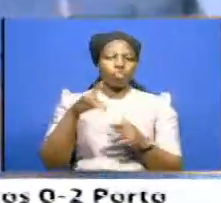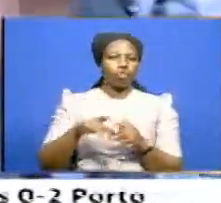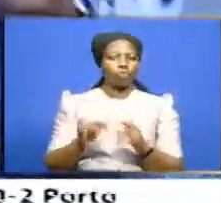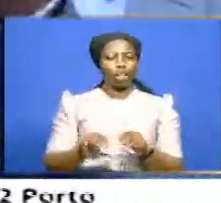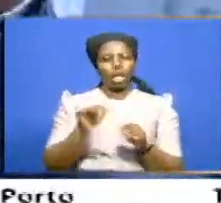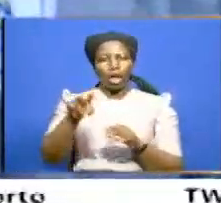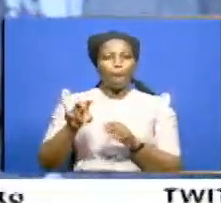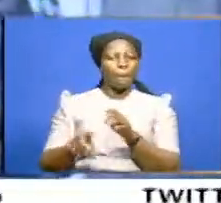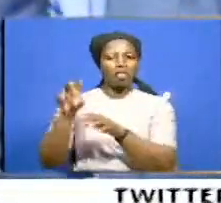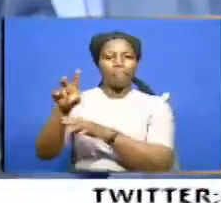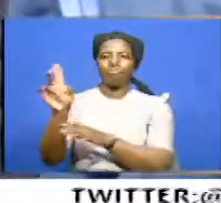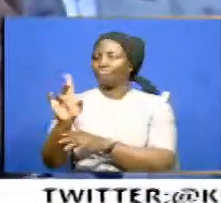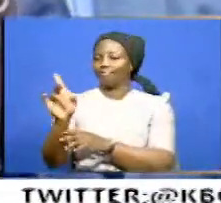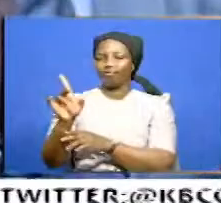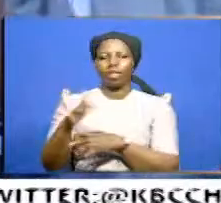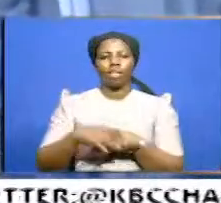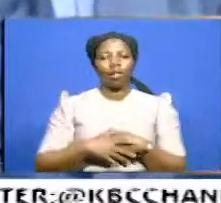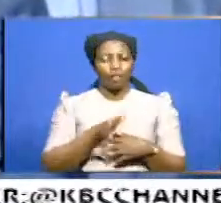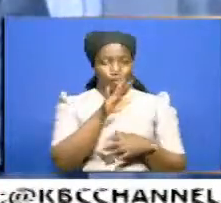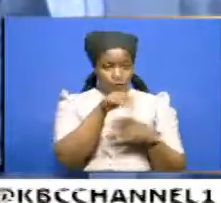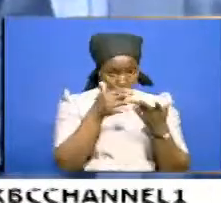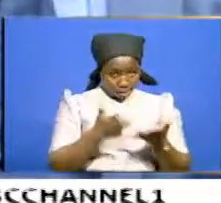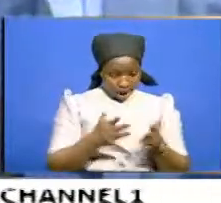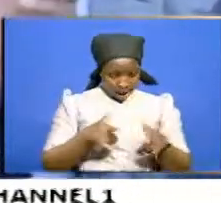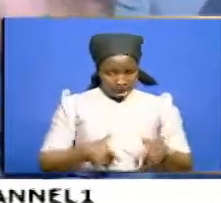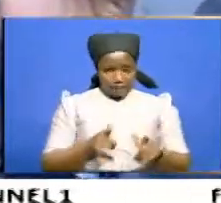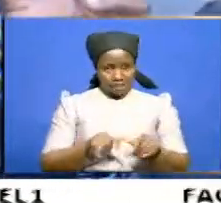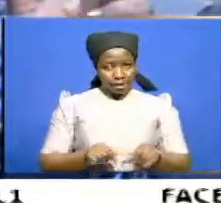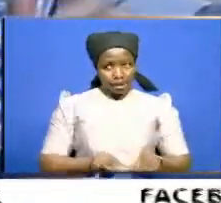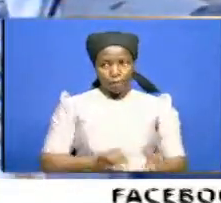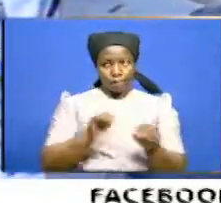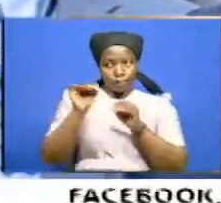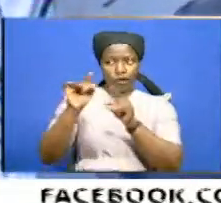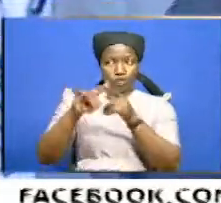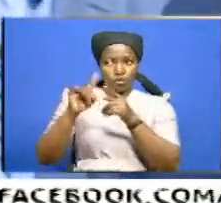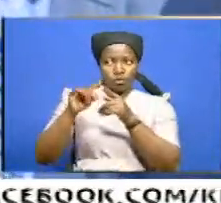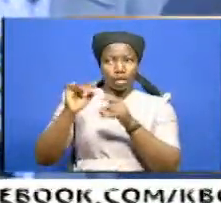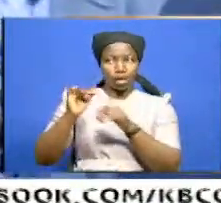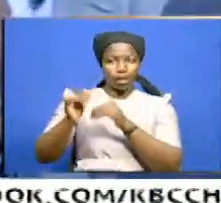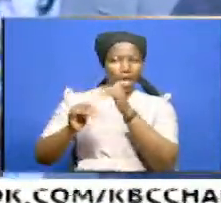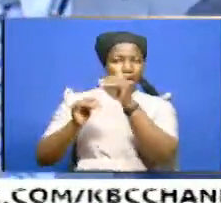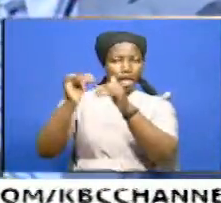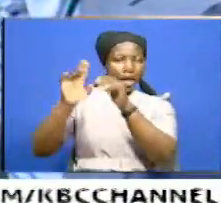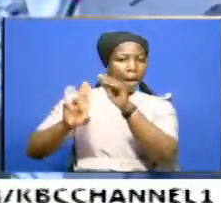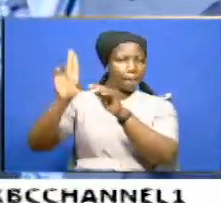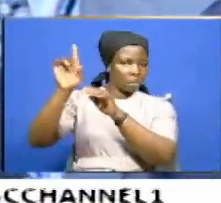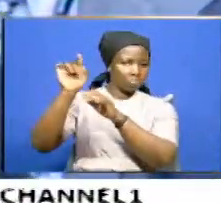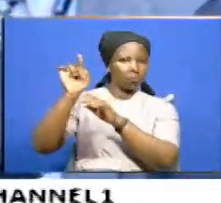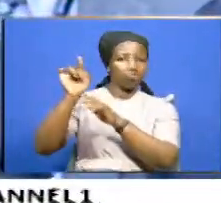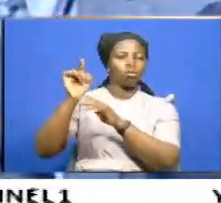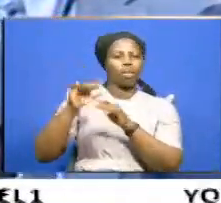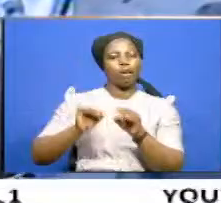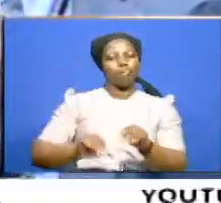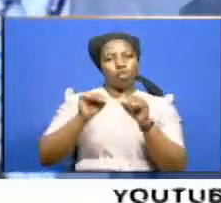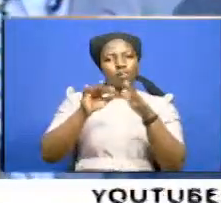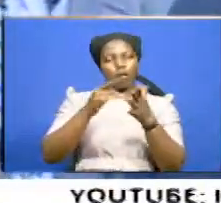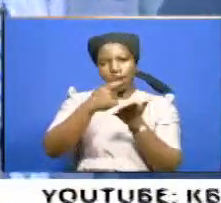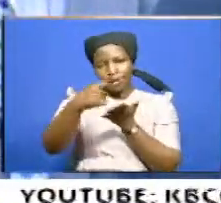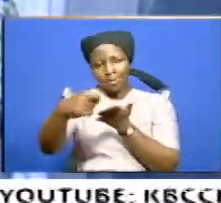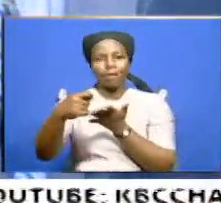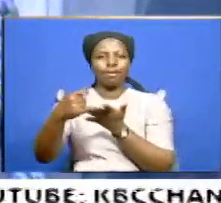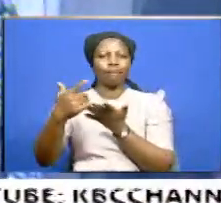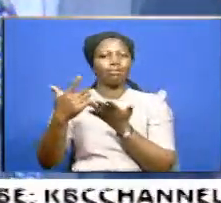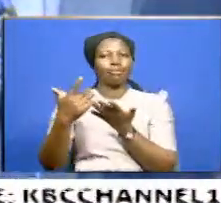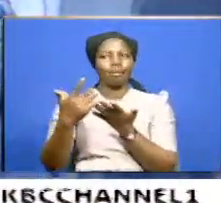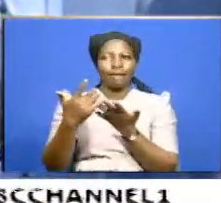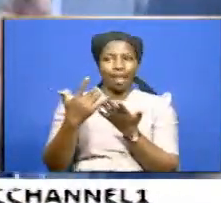much. And from here, please, let's proceed upstairs. The promoters will sign a declaration form and other